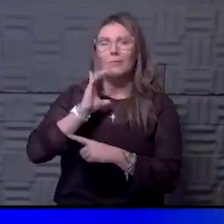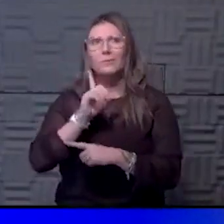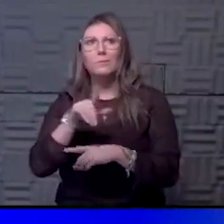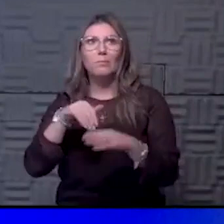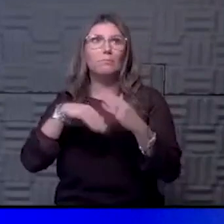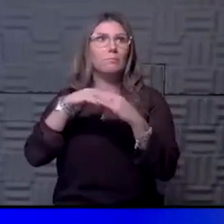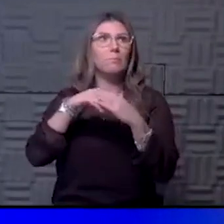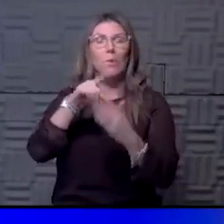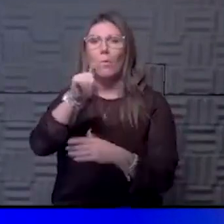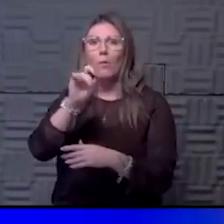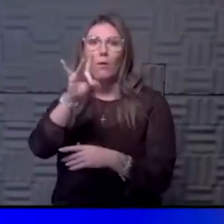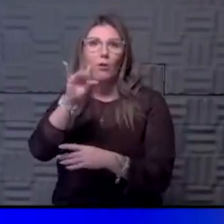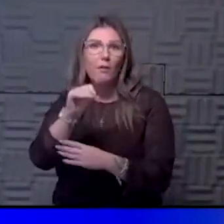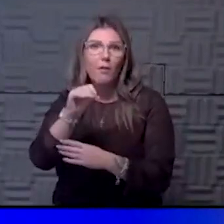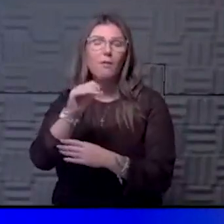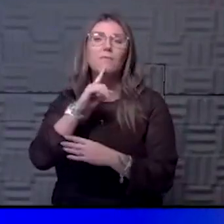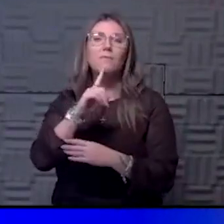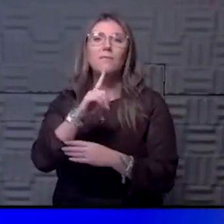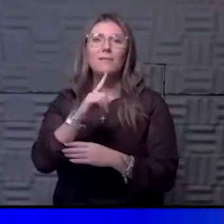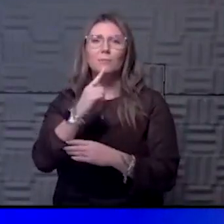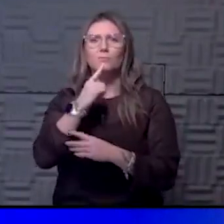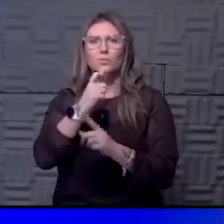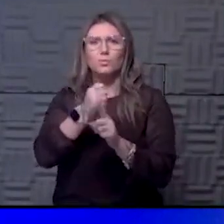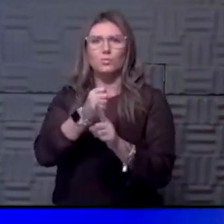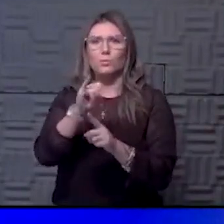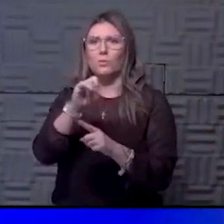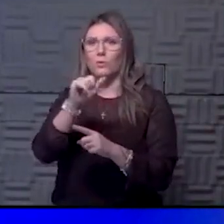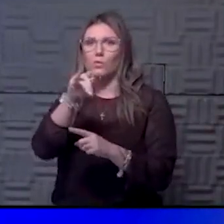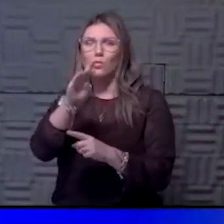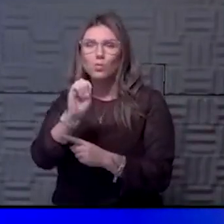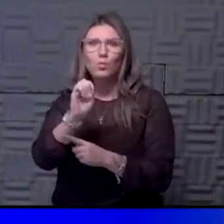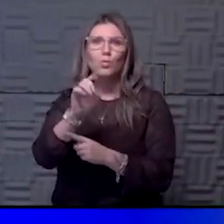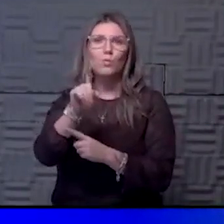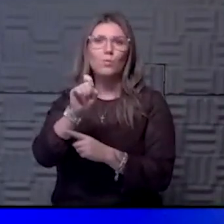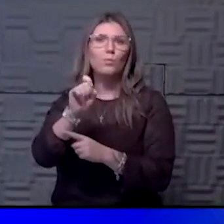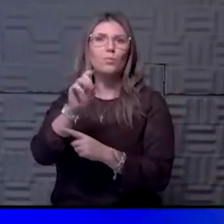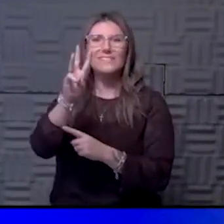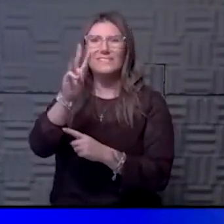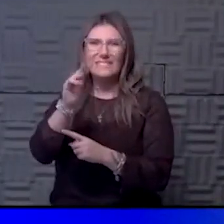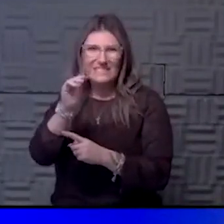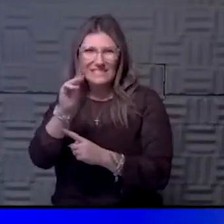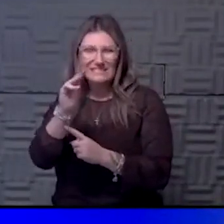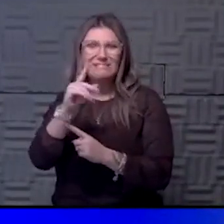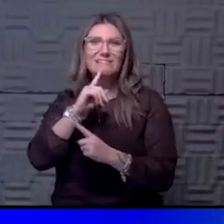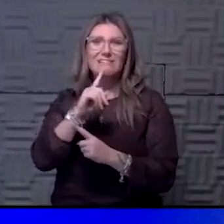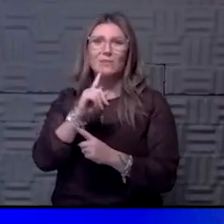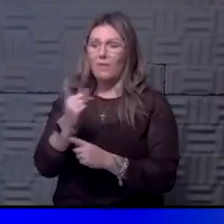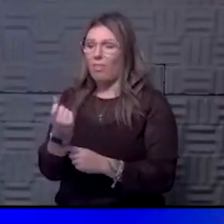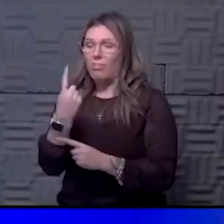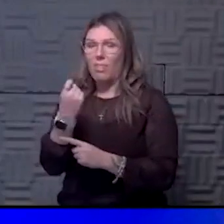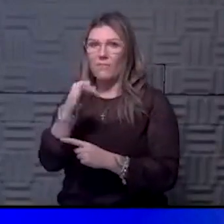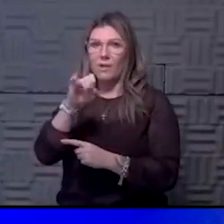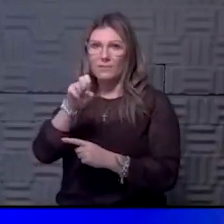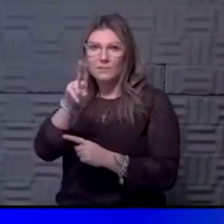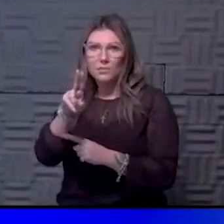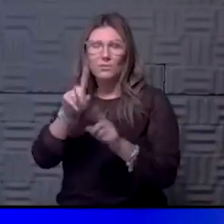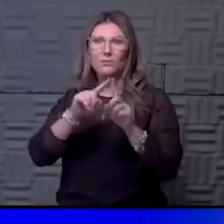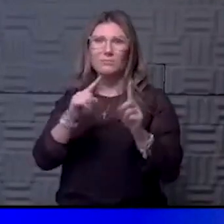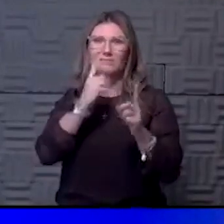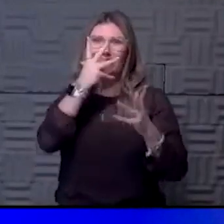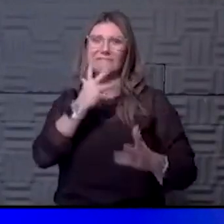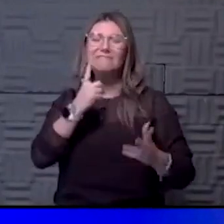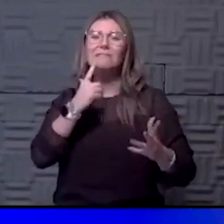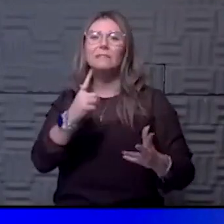Currently, 60 acute infections with really 11 of those in the ICU, so a smaller percentage, but unfortunately, 10 of those